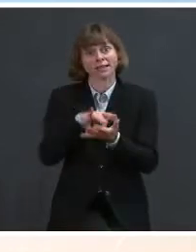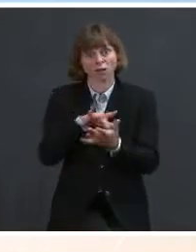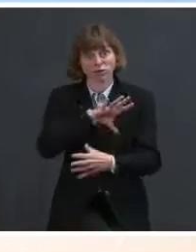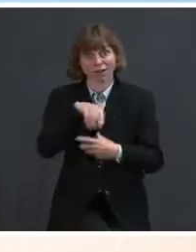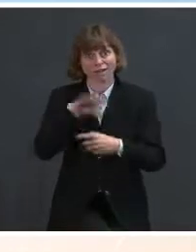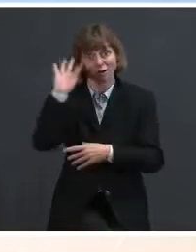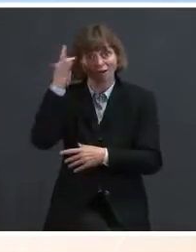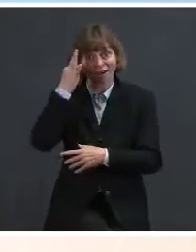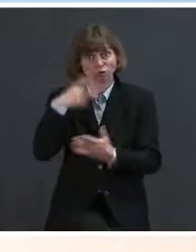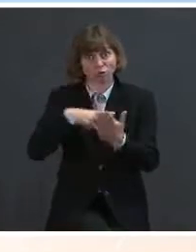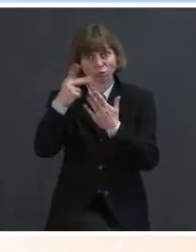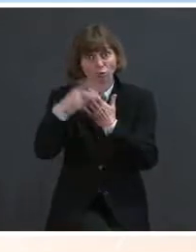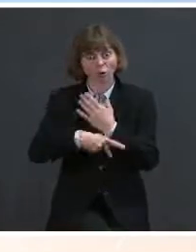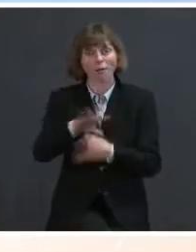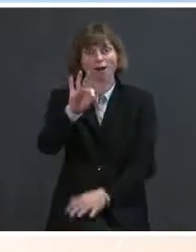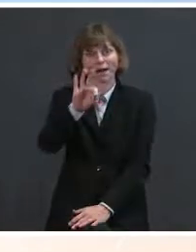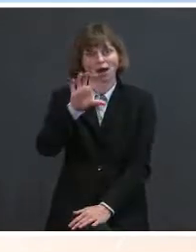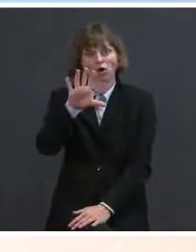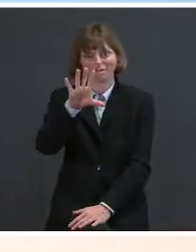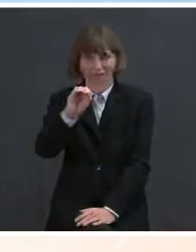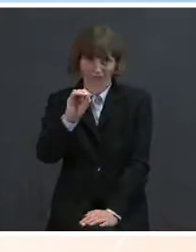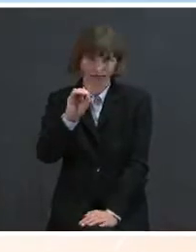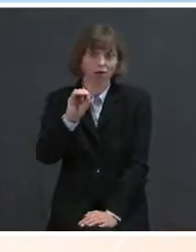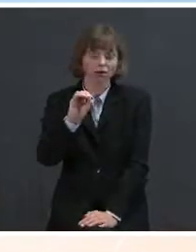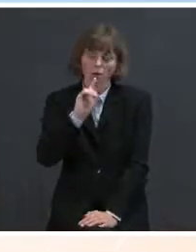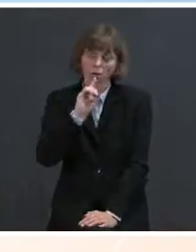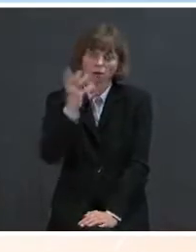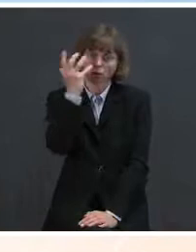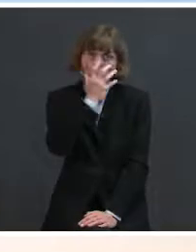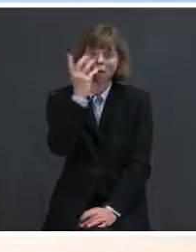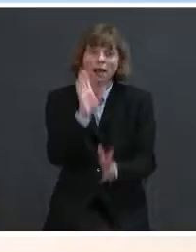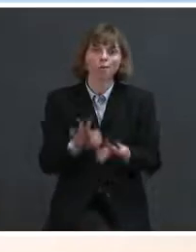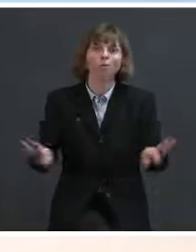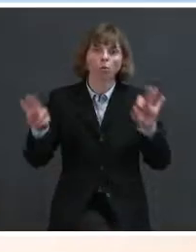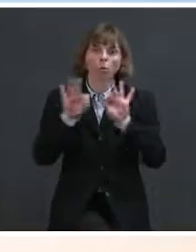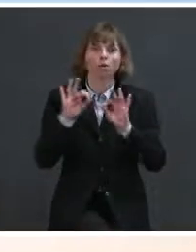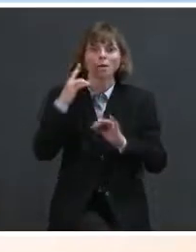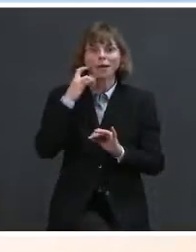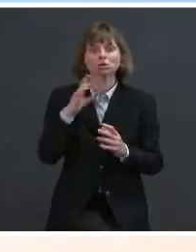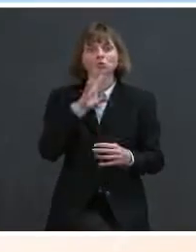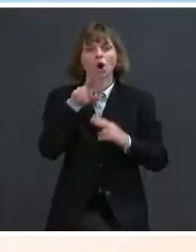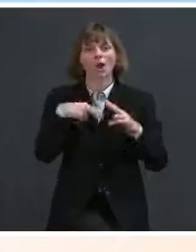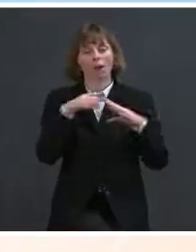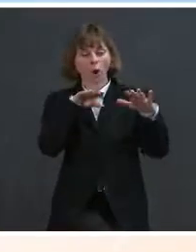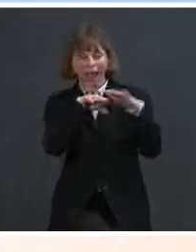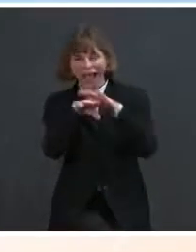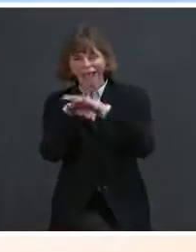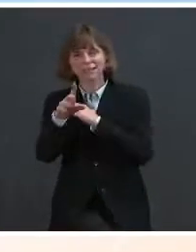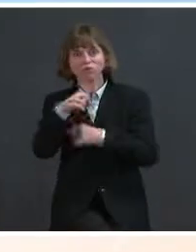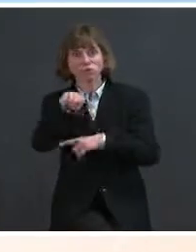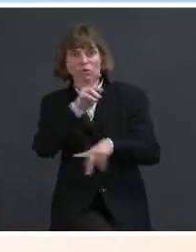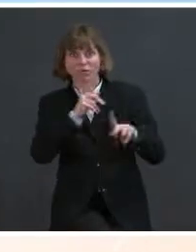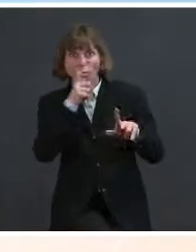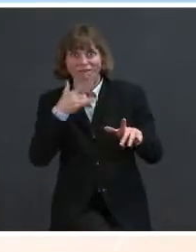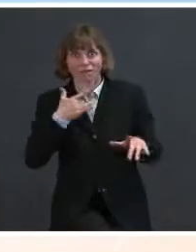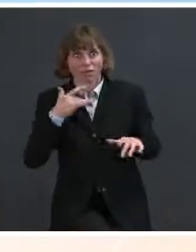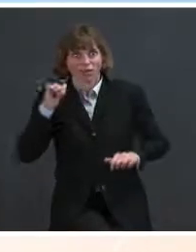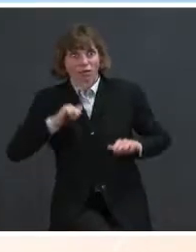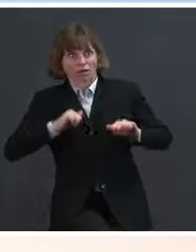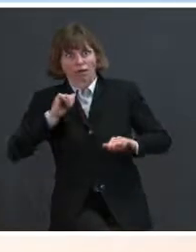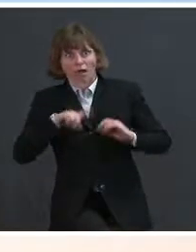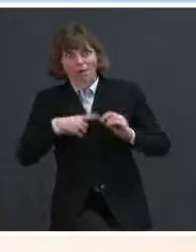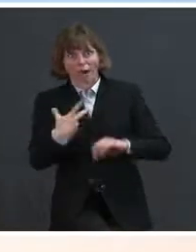program to 950. And this is hugely important as we're talking about addressing access, vaccine hesitancy, meeting people where they